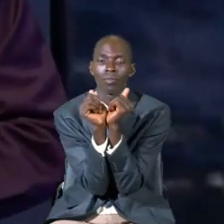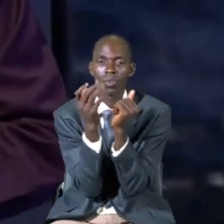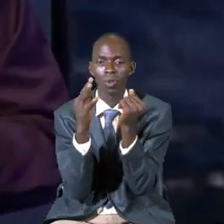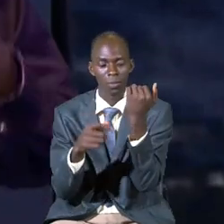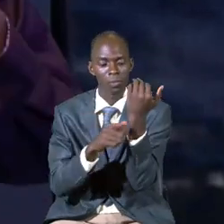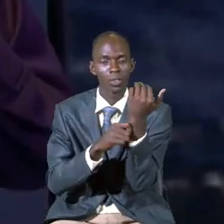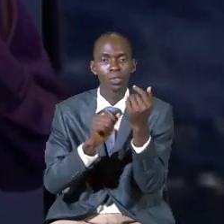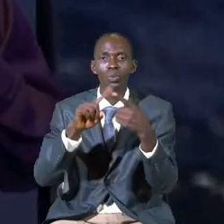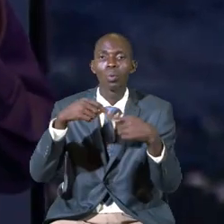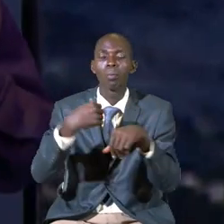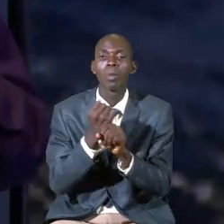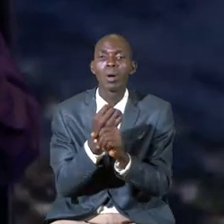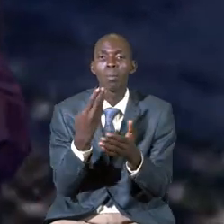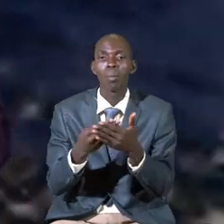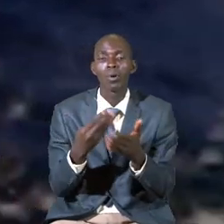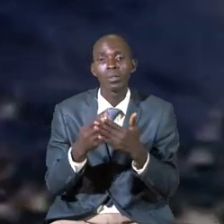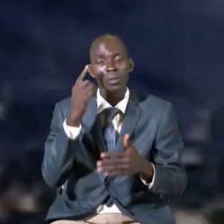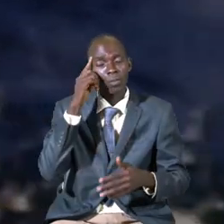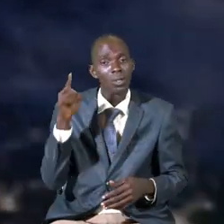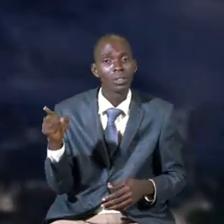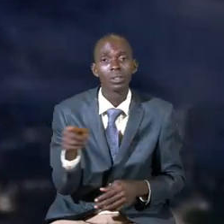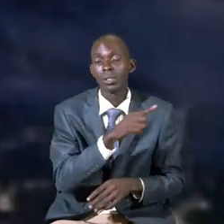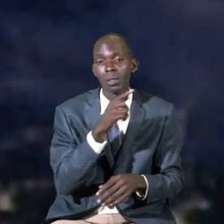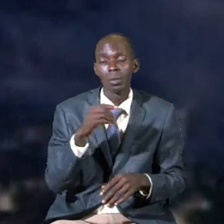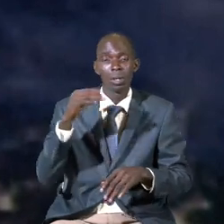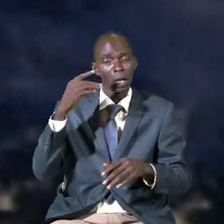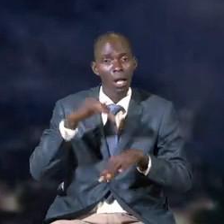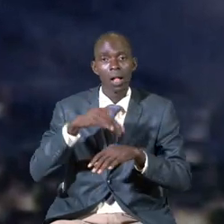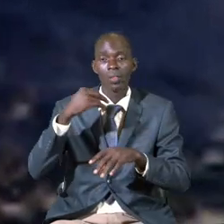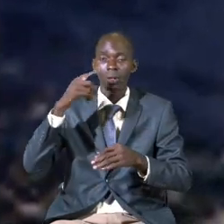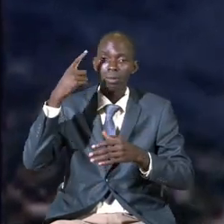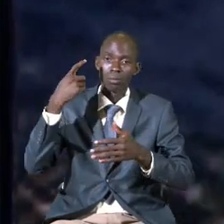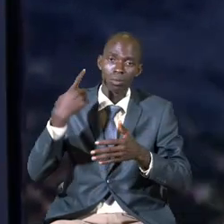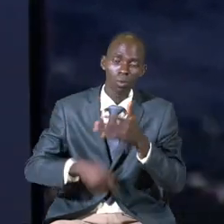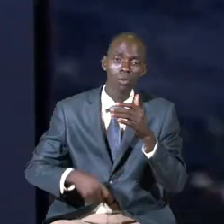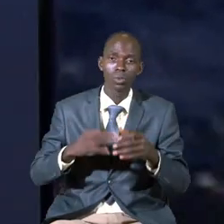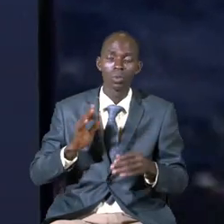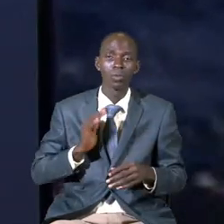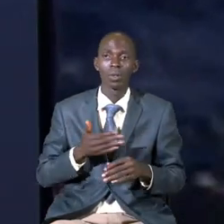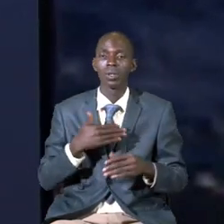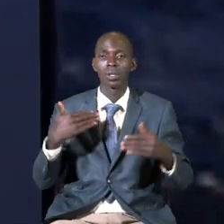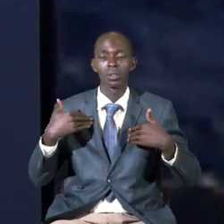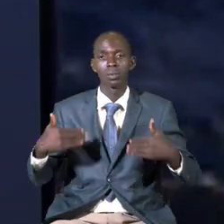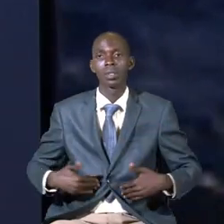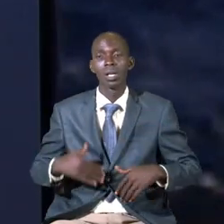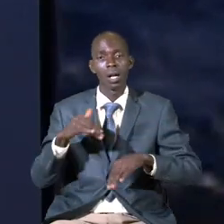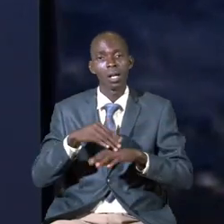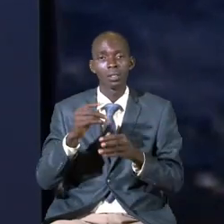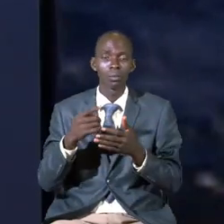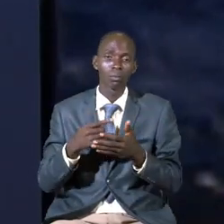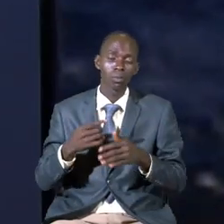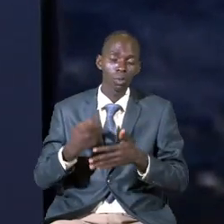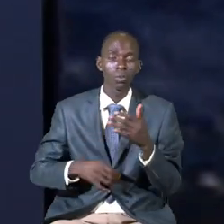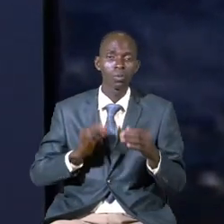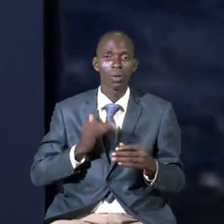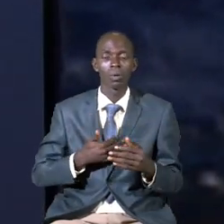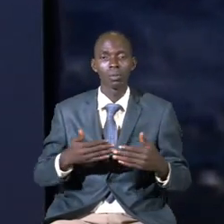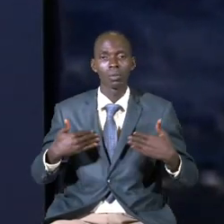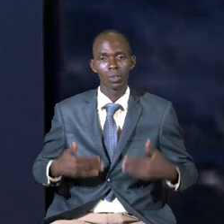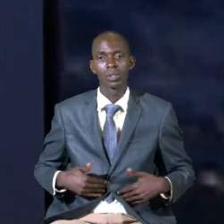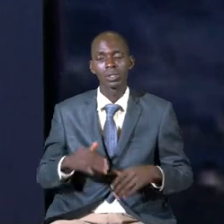them at the expense of our body discern the truth in everything number